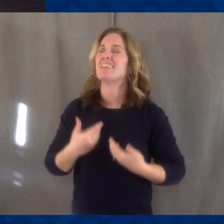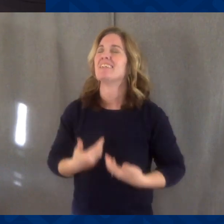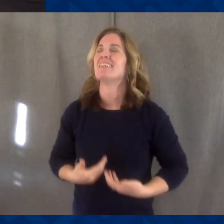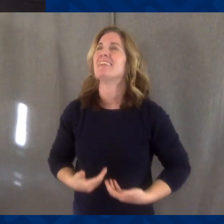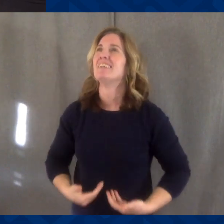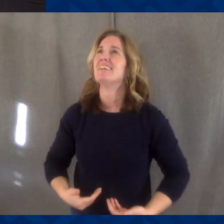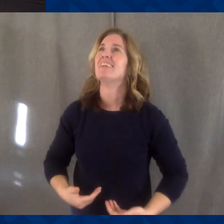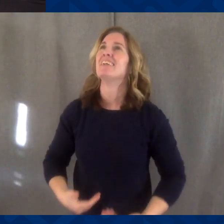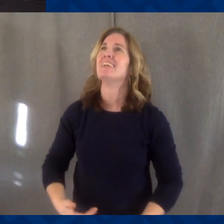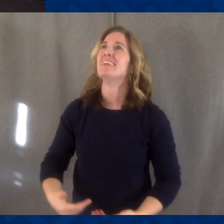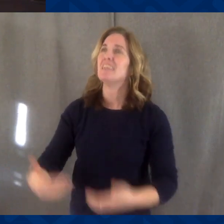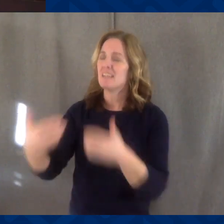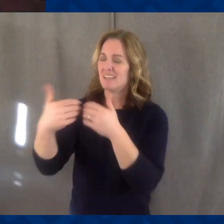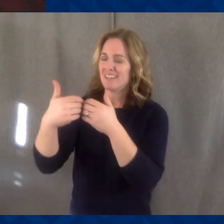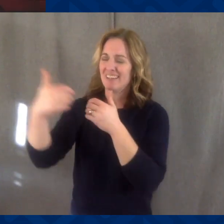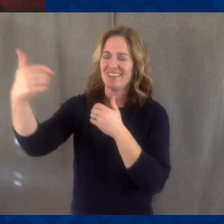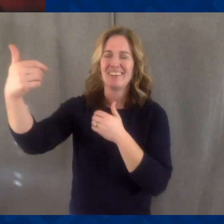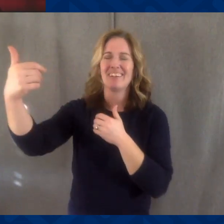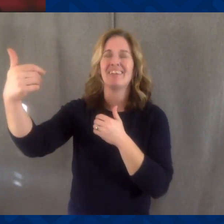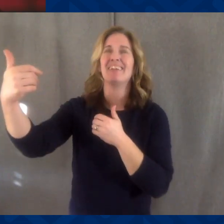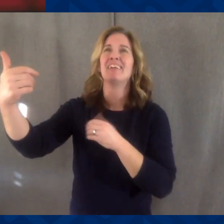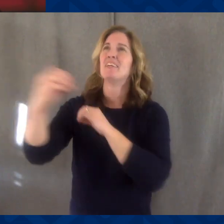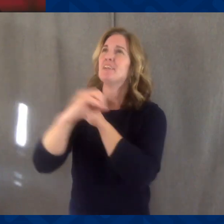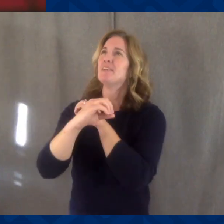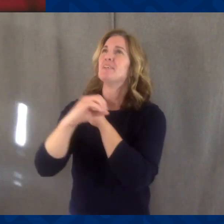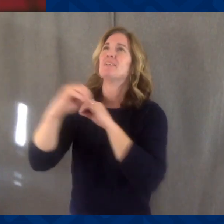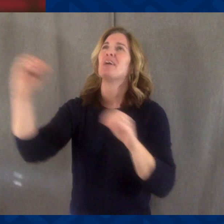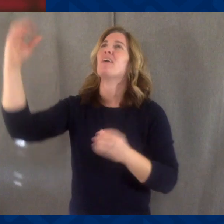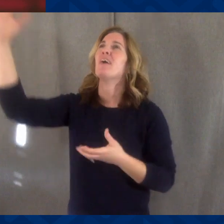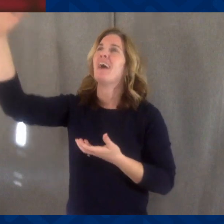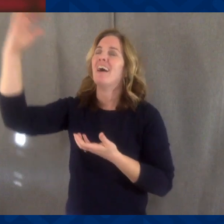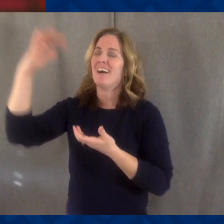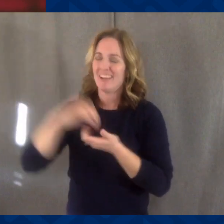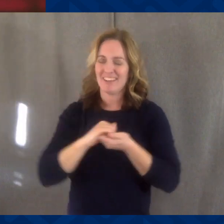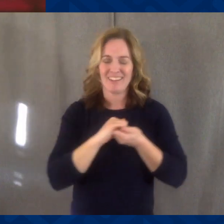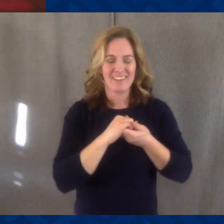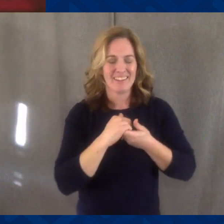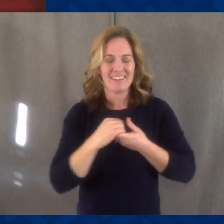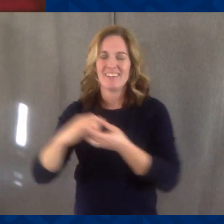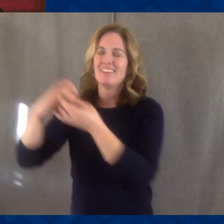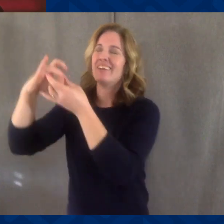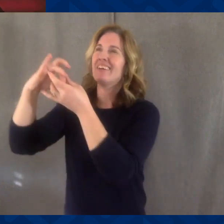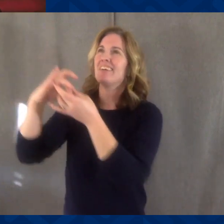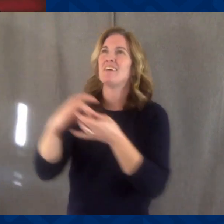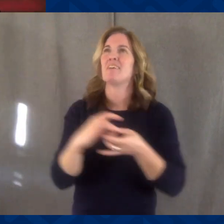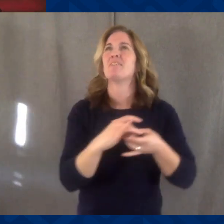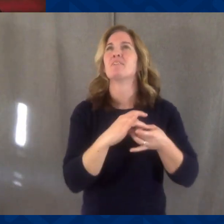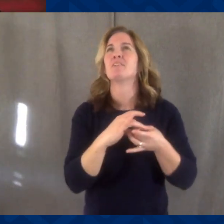longer strangers, no longer strangers to your